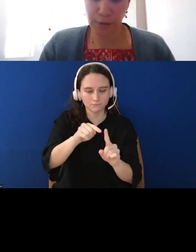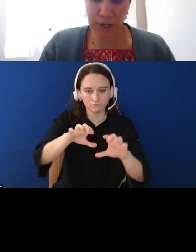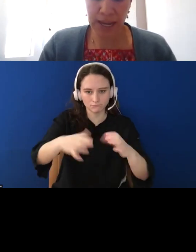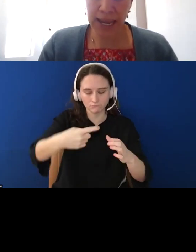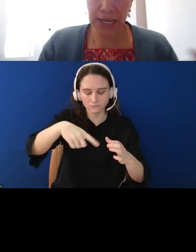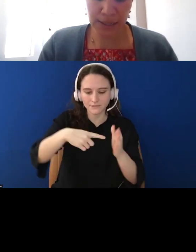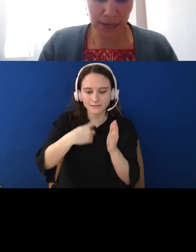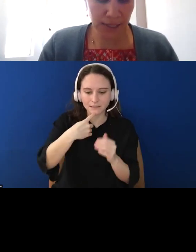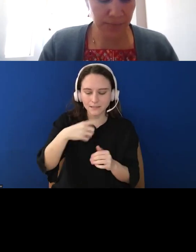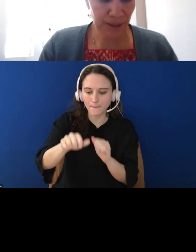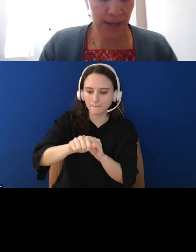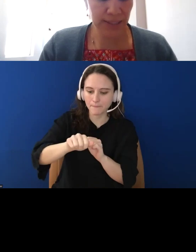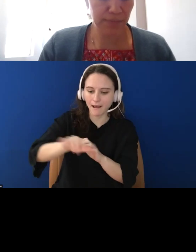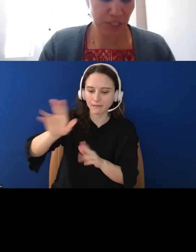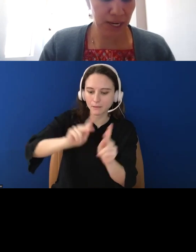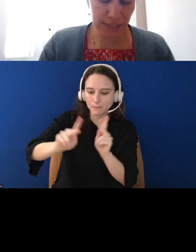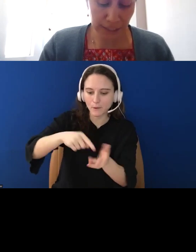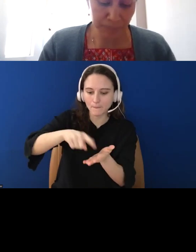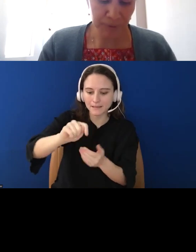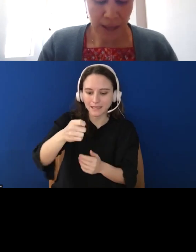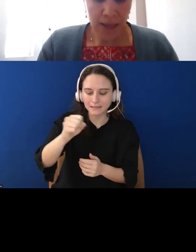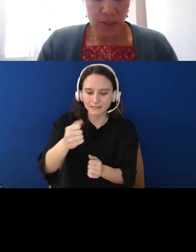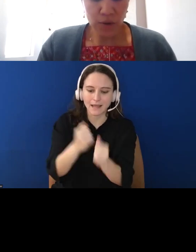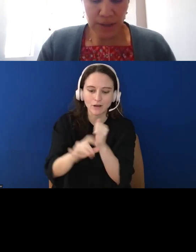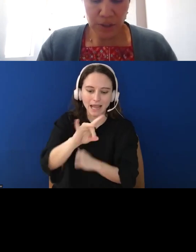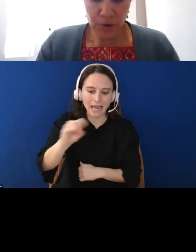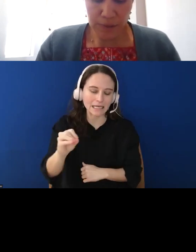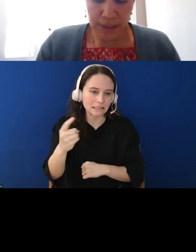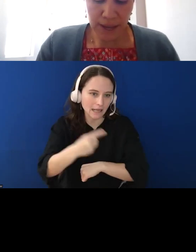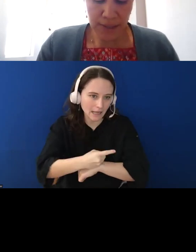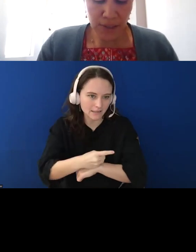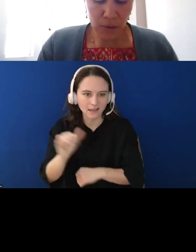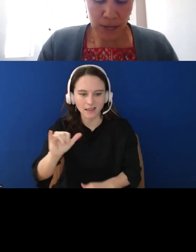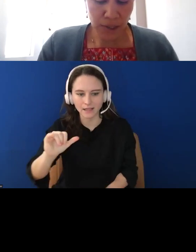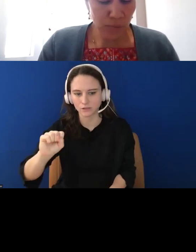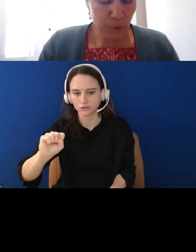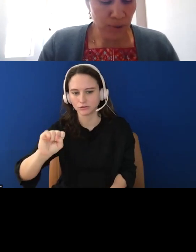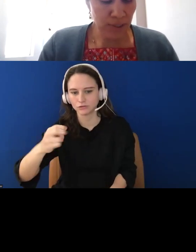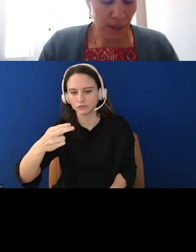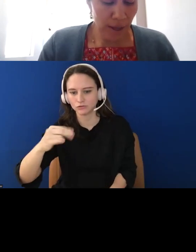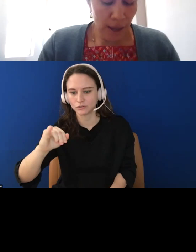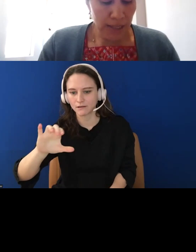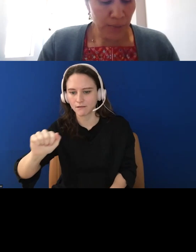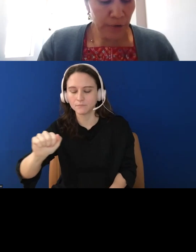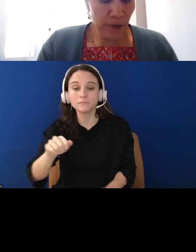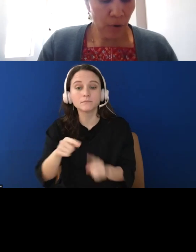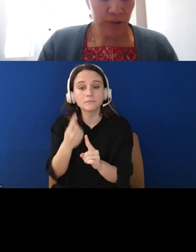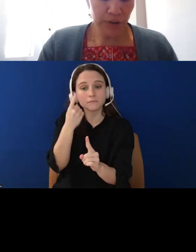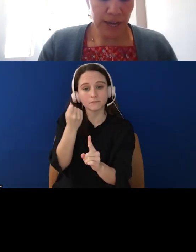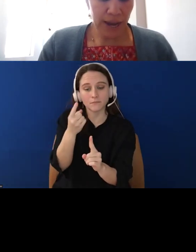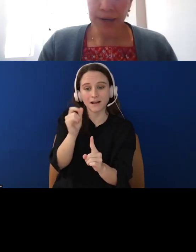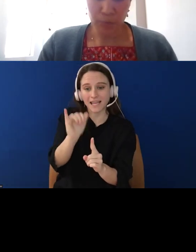taxes every 80 days, as the Mexica did. Zorita described the taxes collection process as